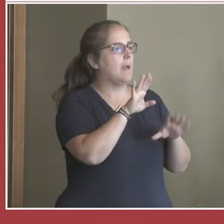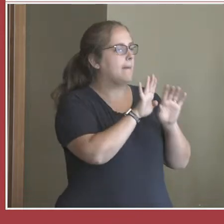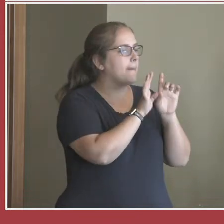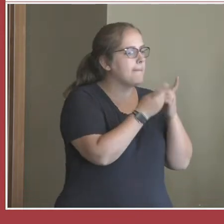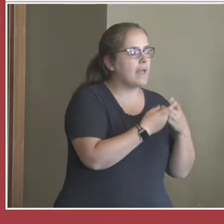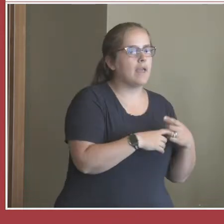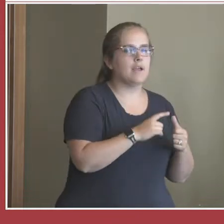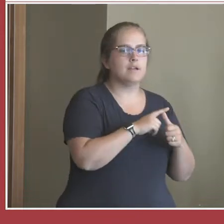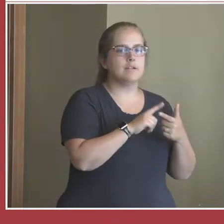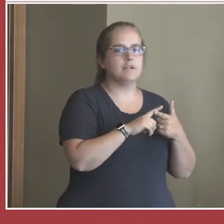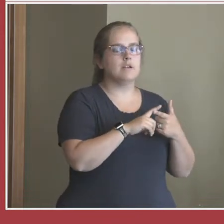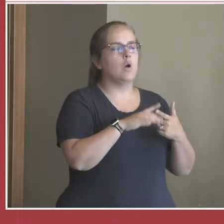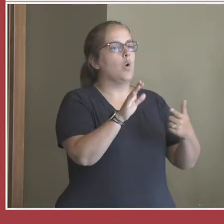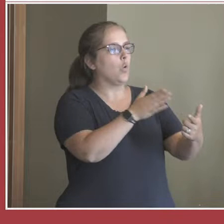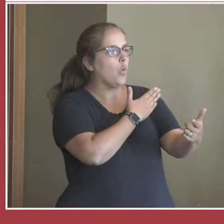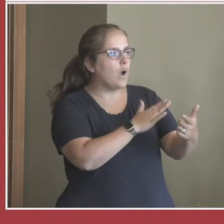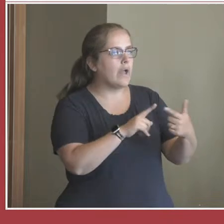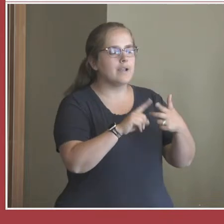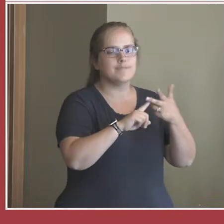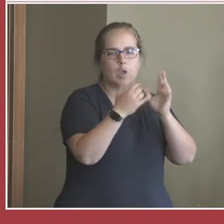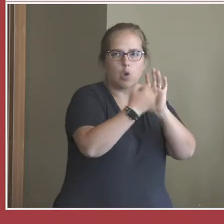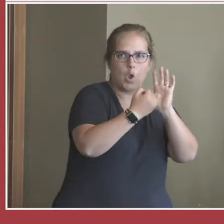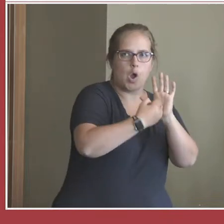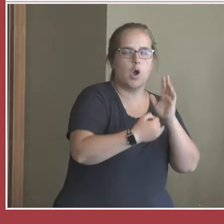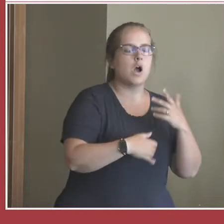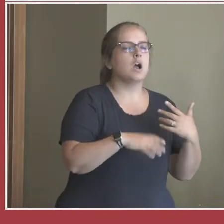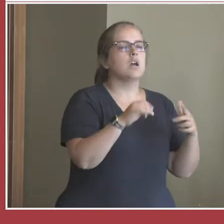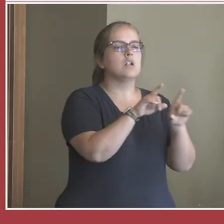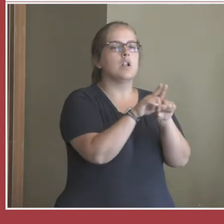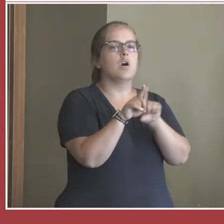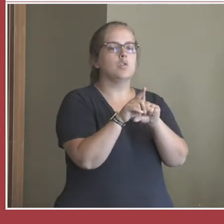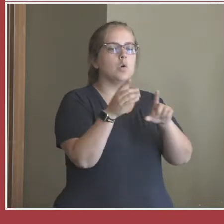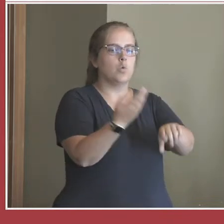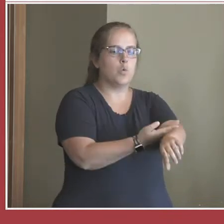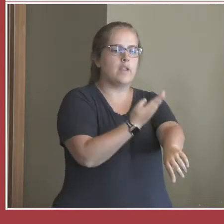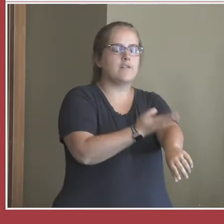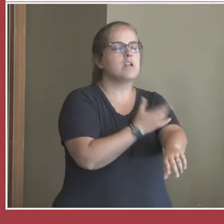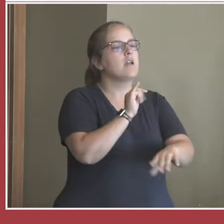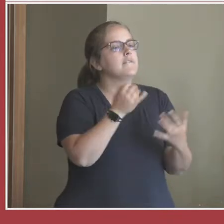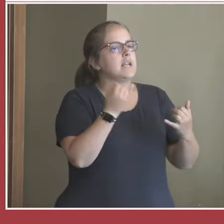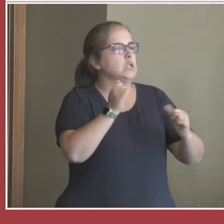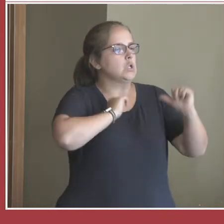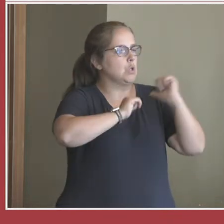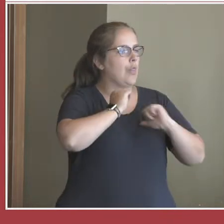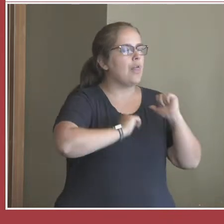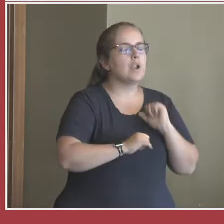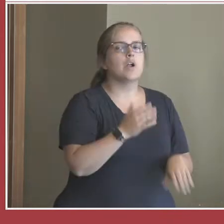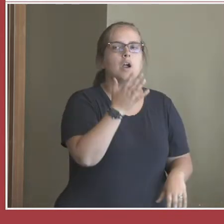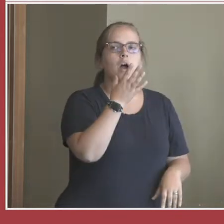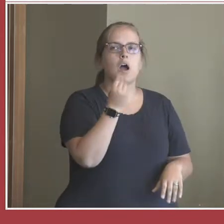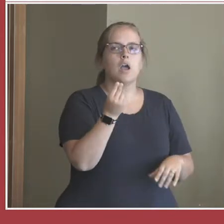band, choir, and art, and also the renovation of the existing theater and the existing production